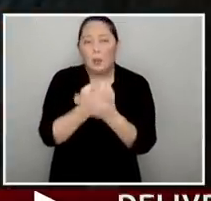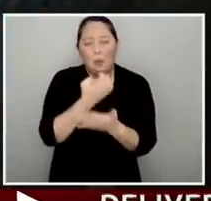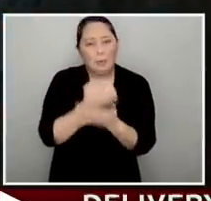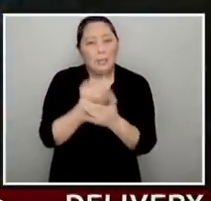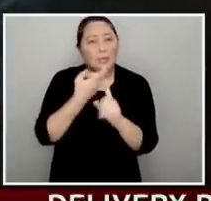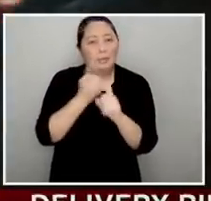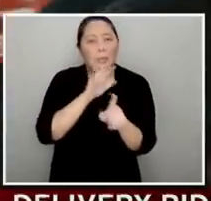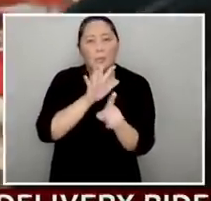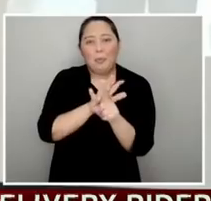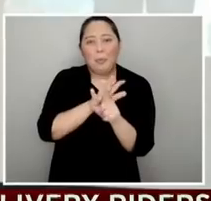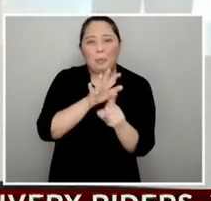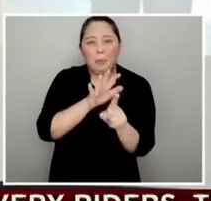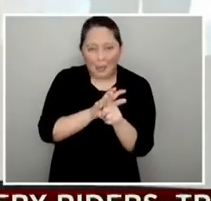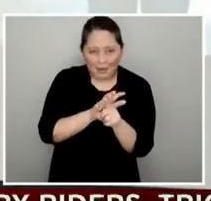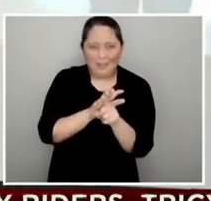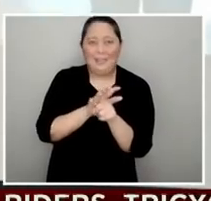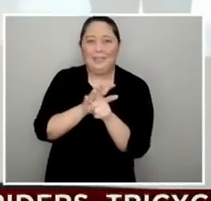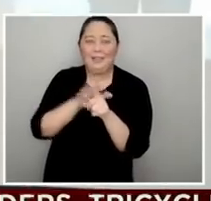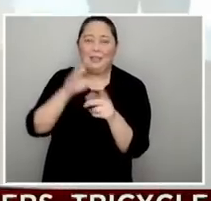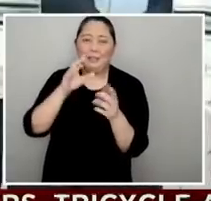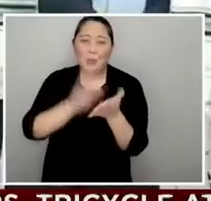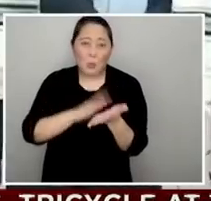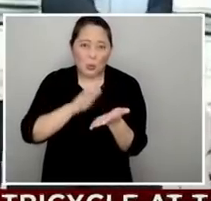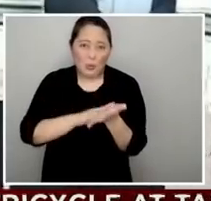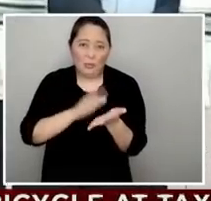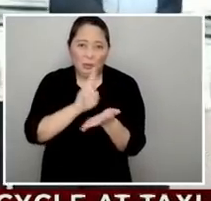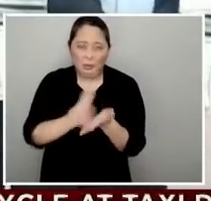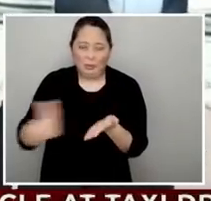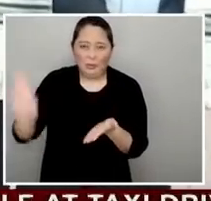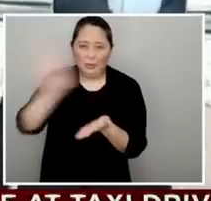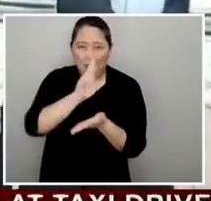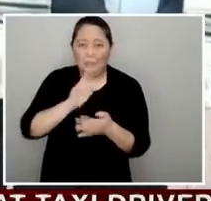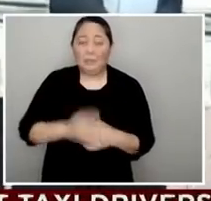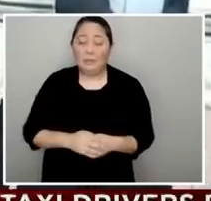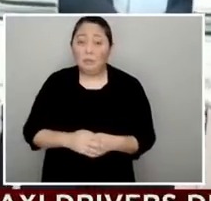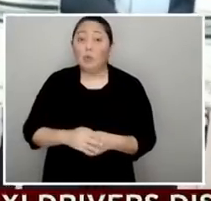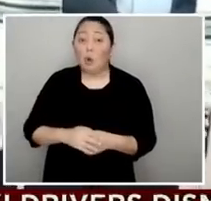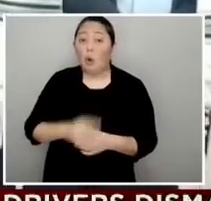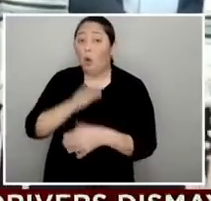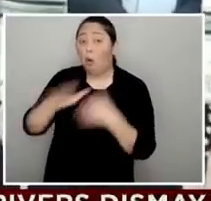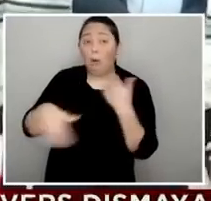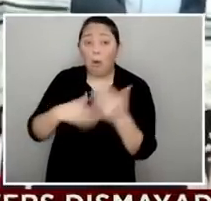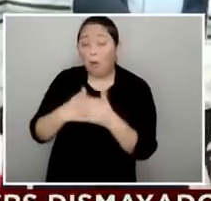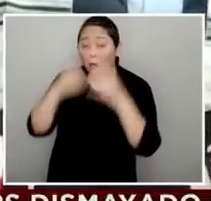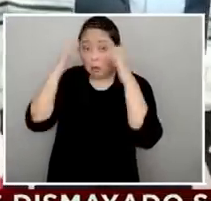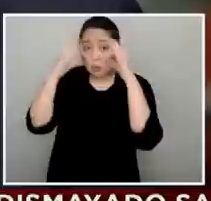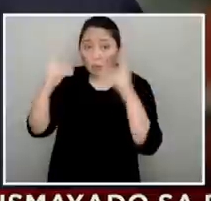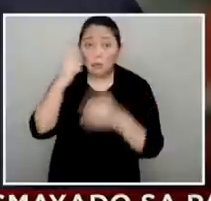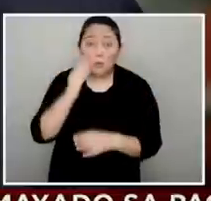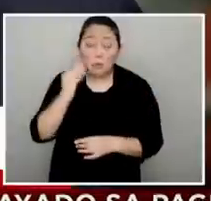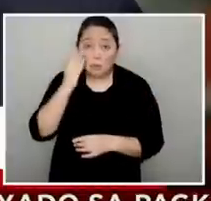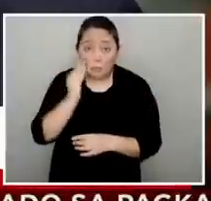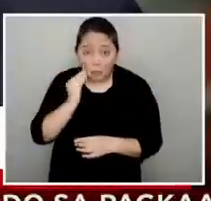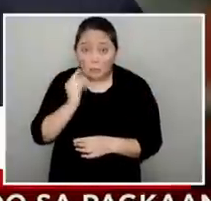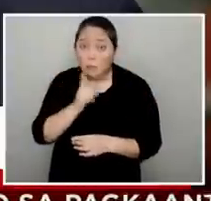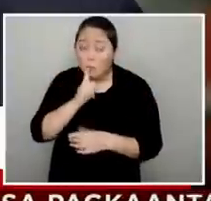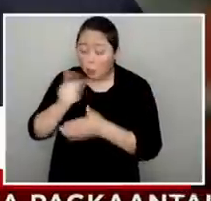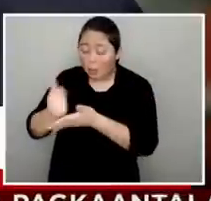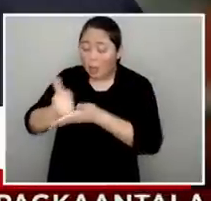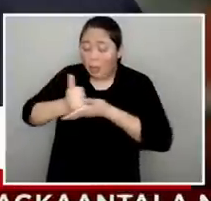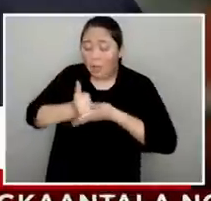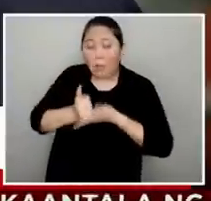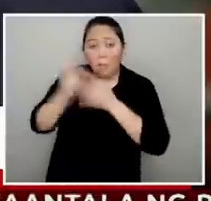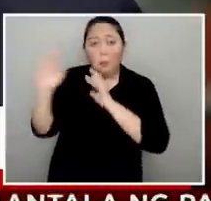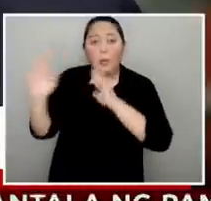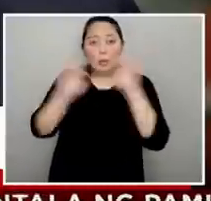Bagay na naghandaan niya sa kanya sa pagtakbo bilang Pangulo. These are abnormal times. We have health crisis affecting